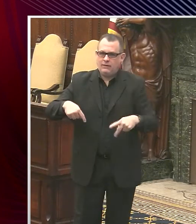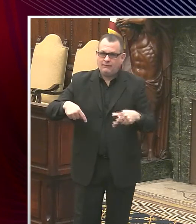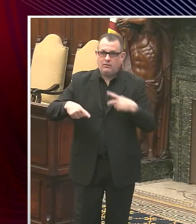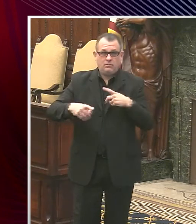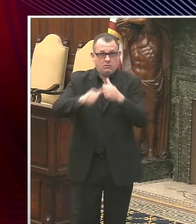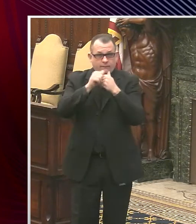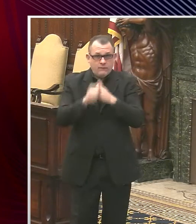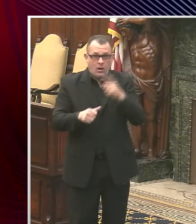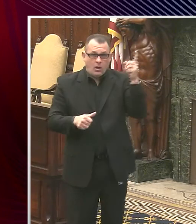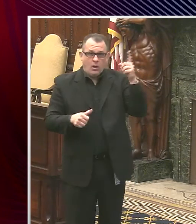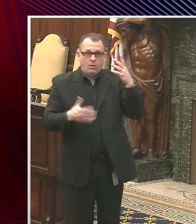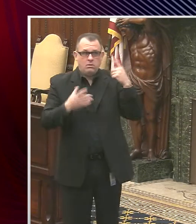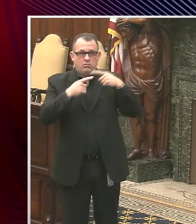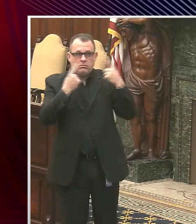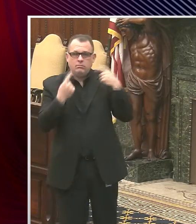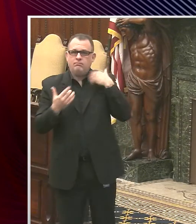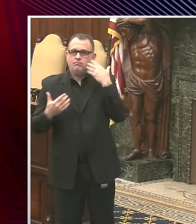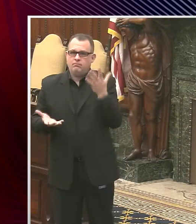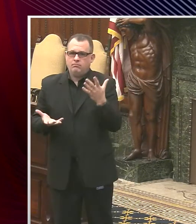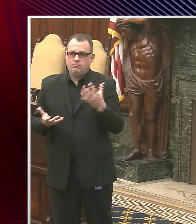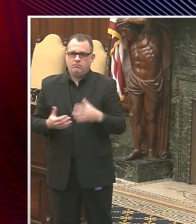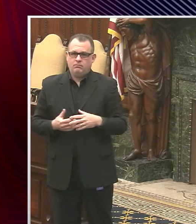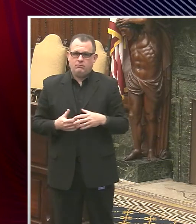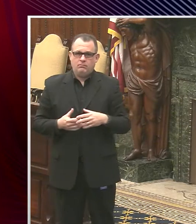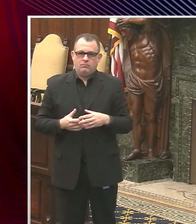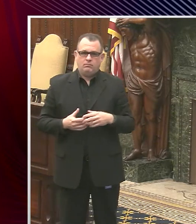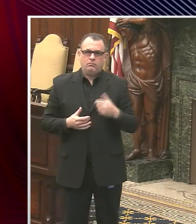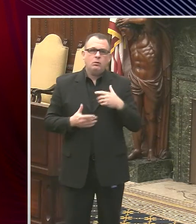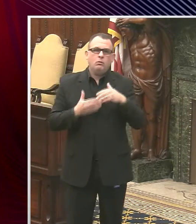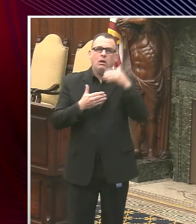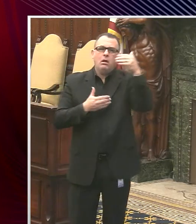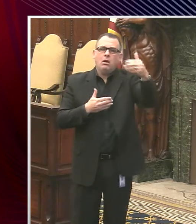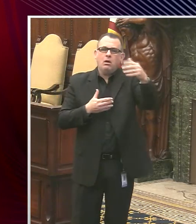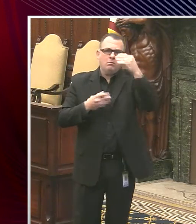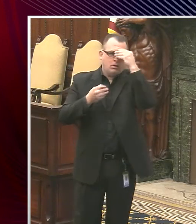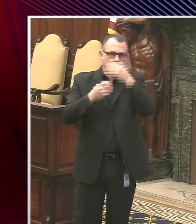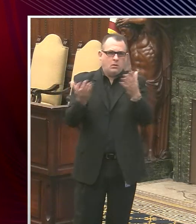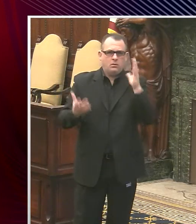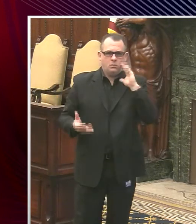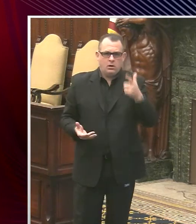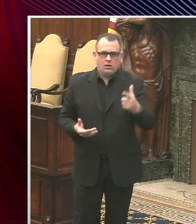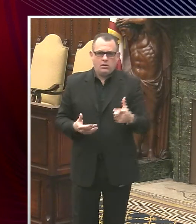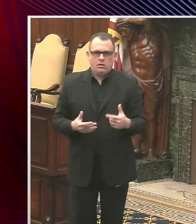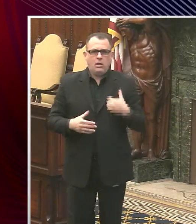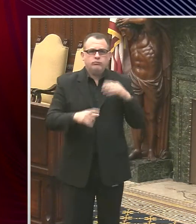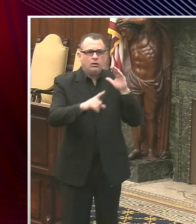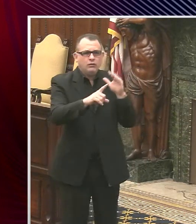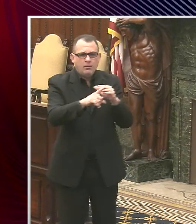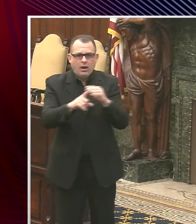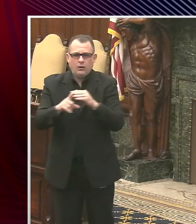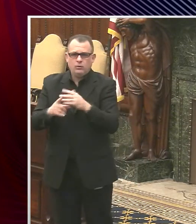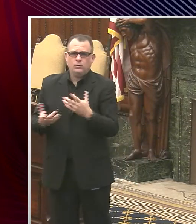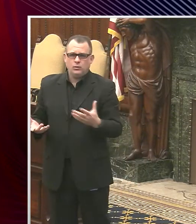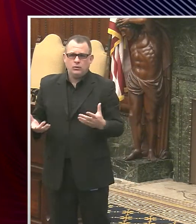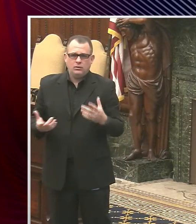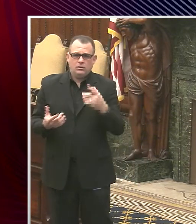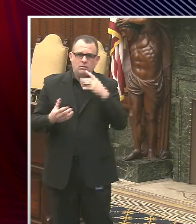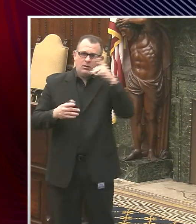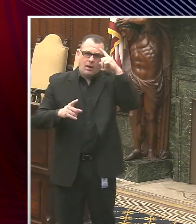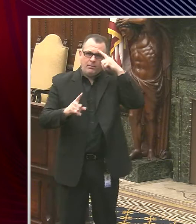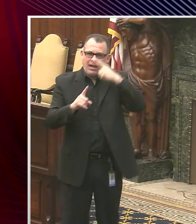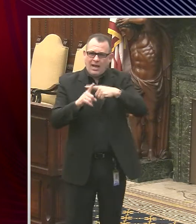come back at a future press conference to detail that. Finally, just to remind people that overall, there's a lot of reason to be optimistic right